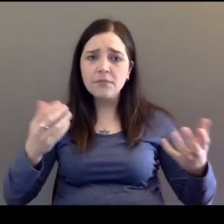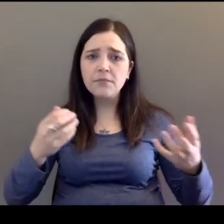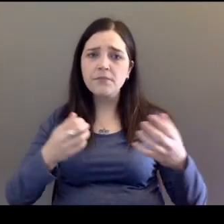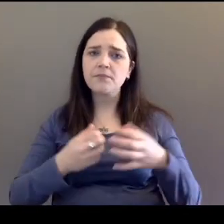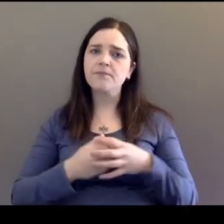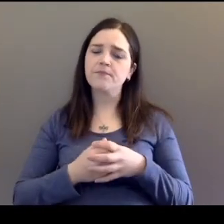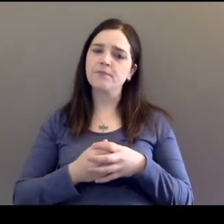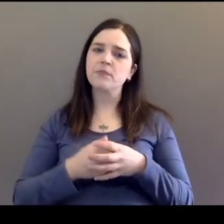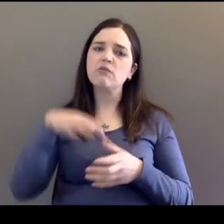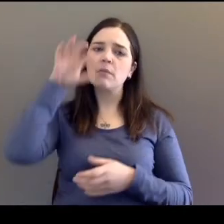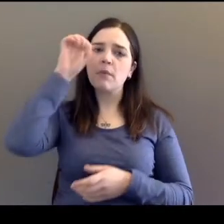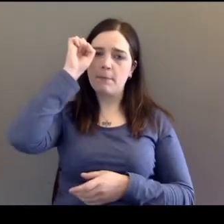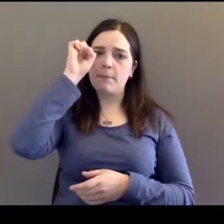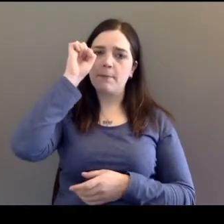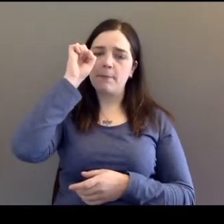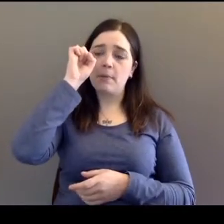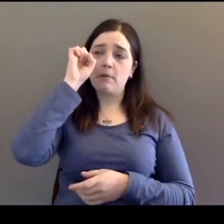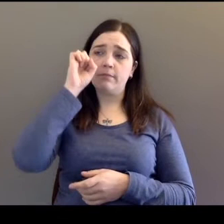Remember